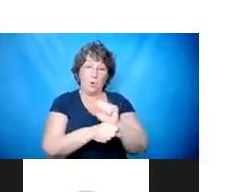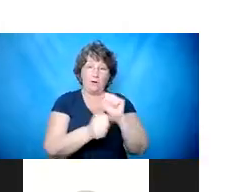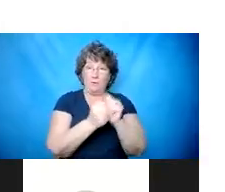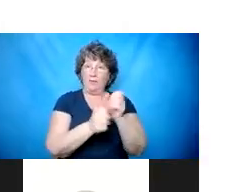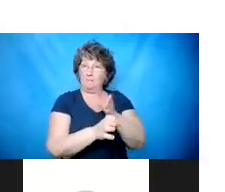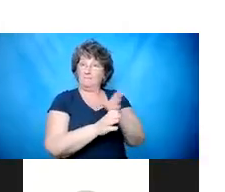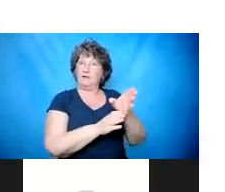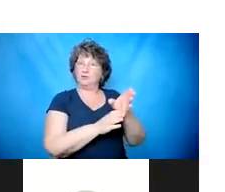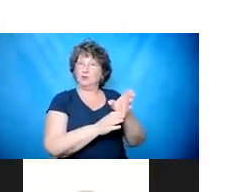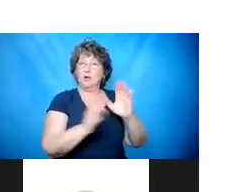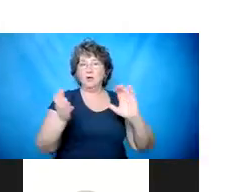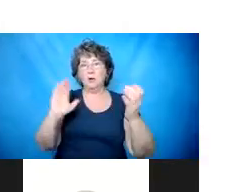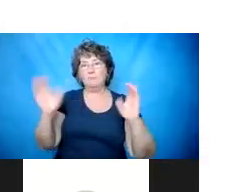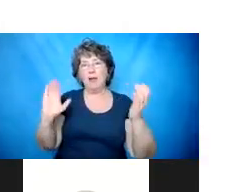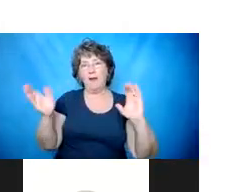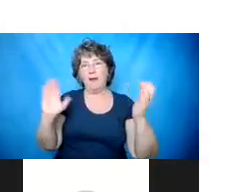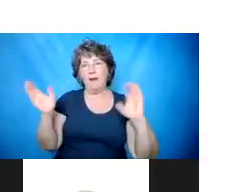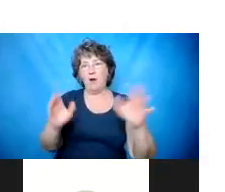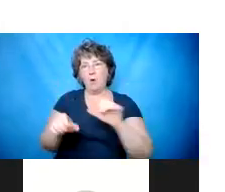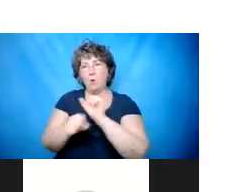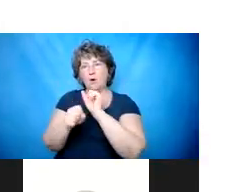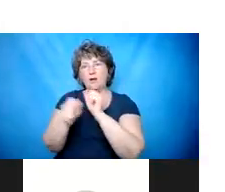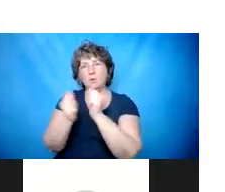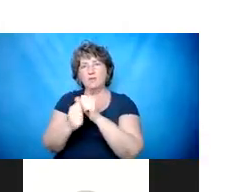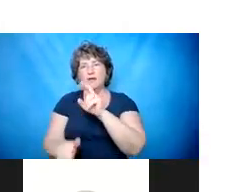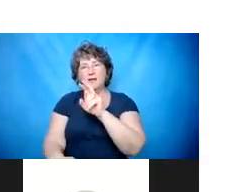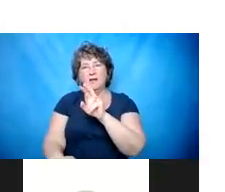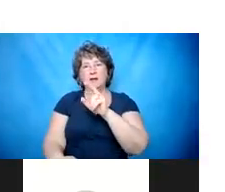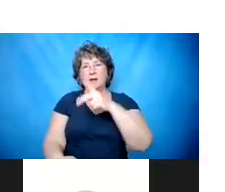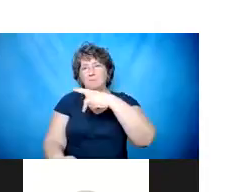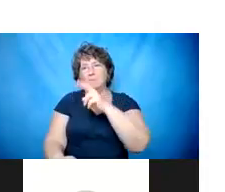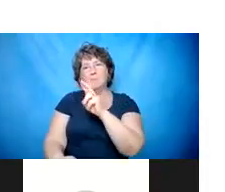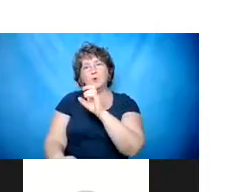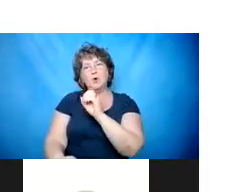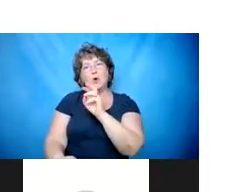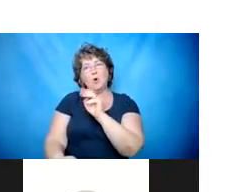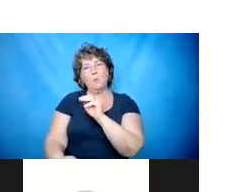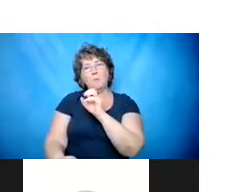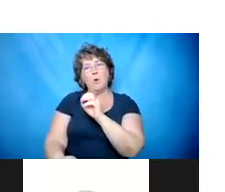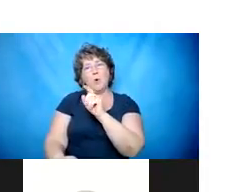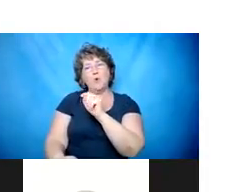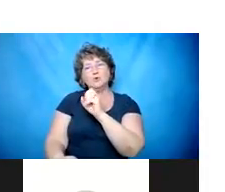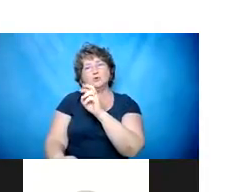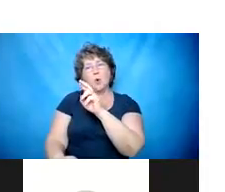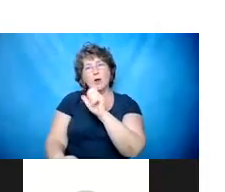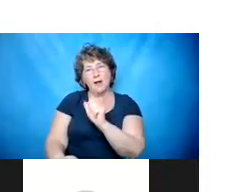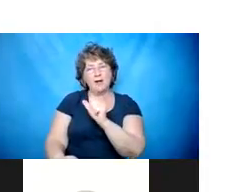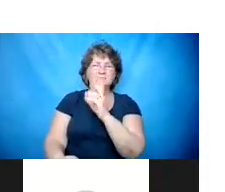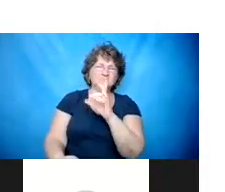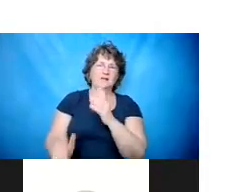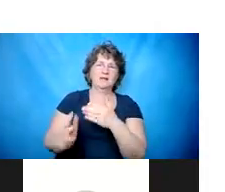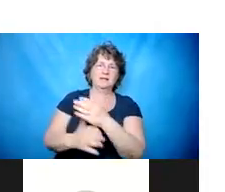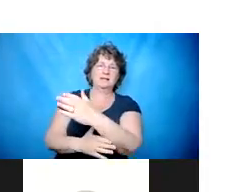navigator, it's different. It's a different perspective. Professionals will provide us with information